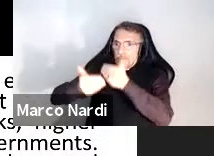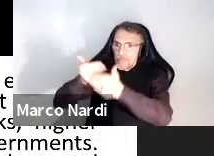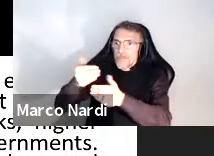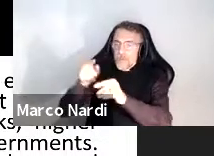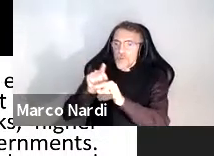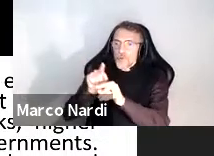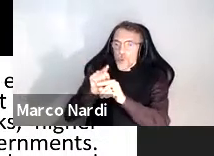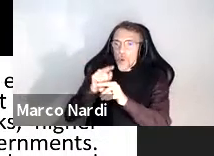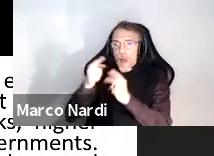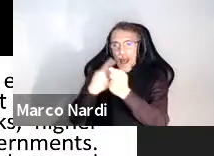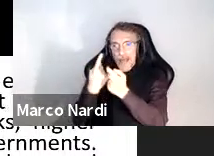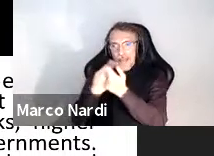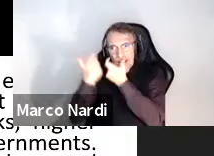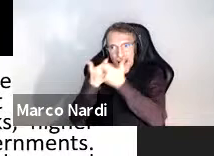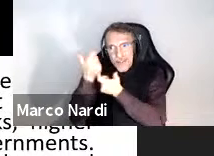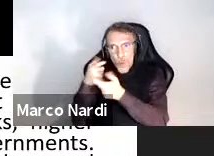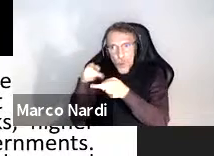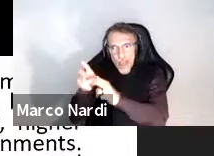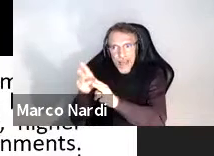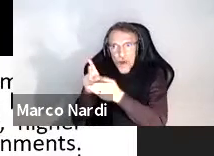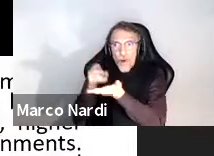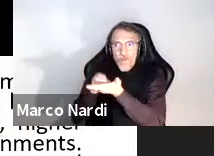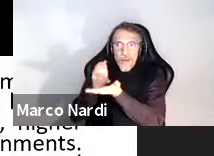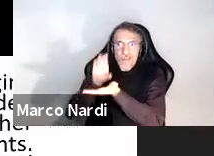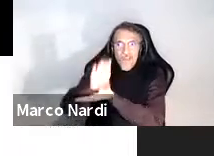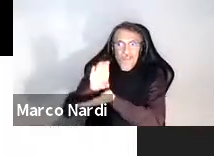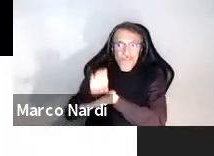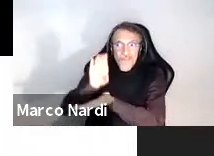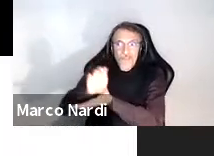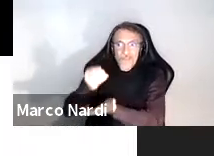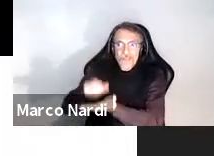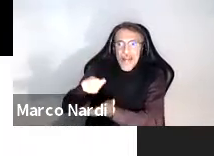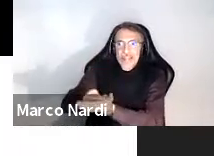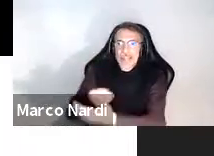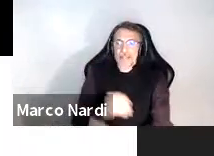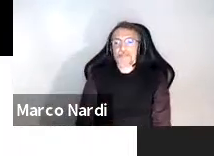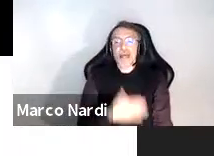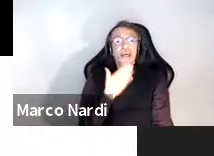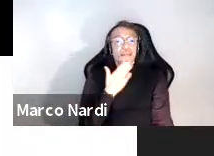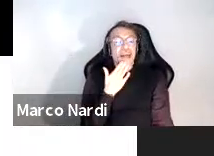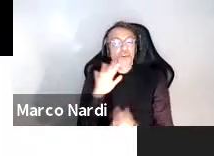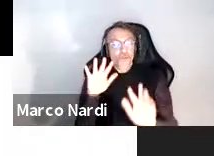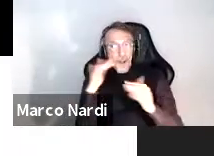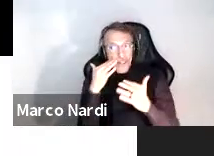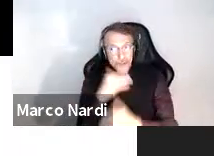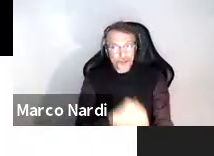ways of financing. I thank you very much for your attention.